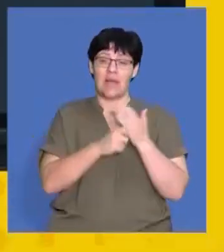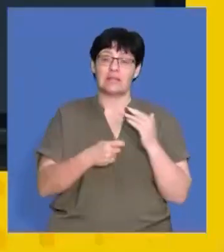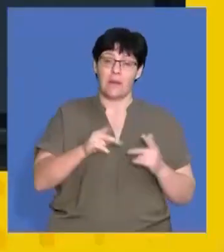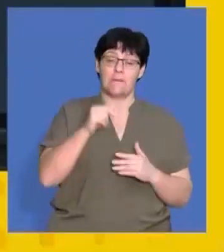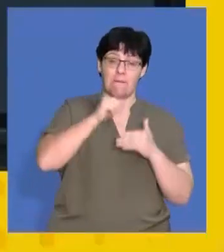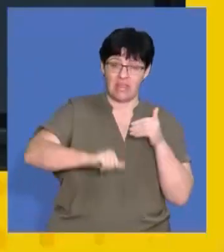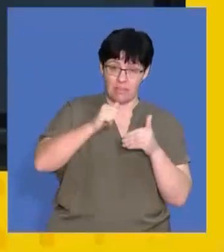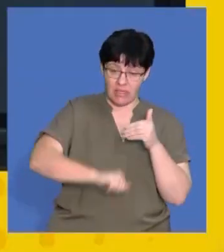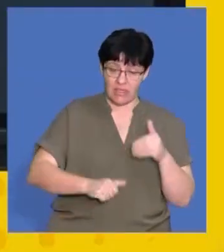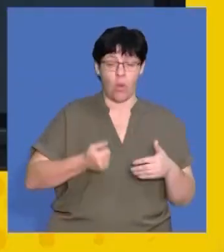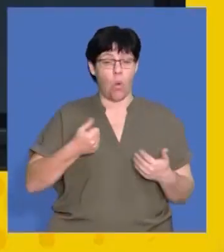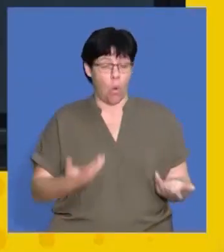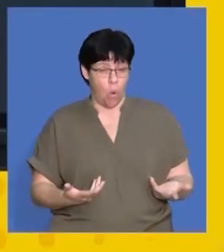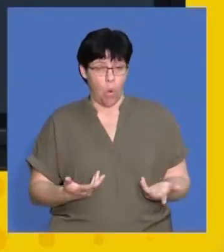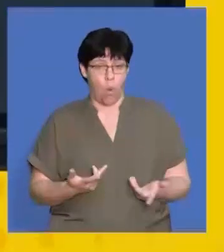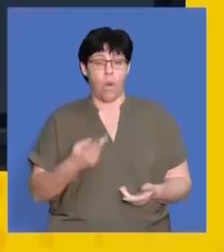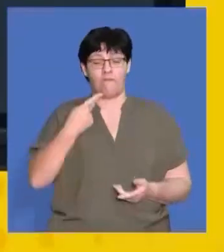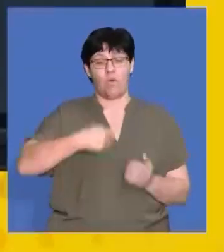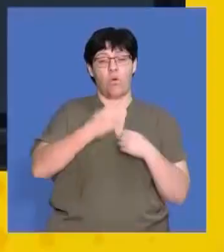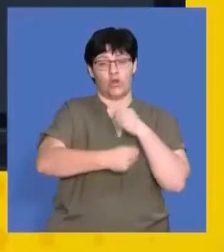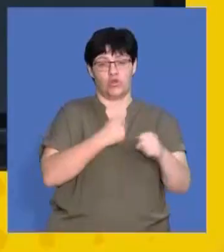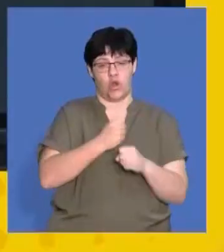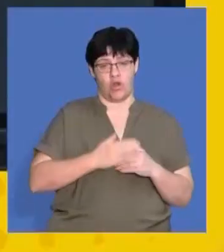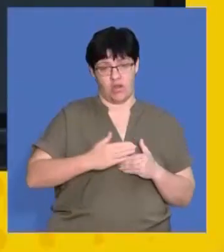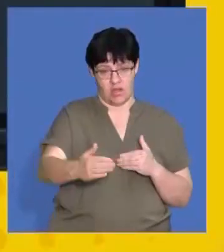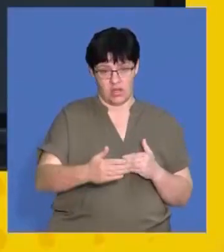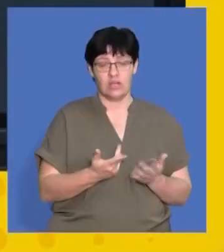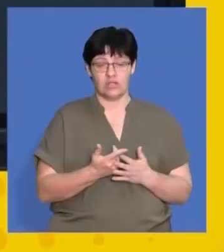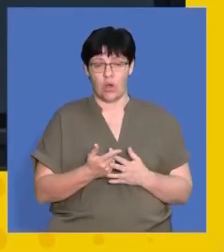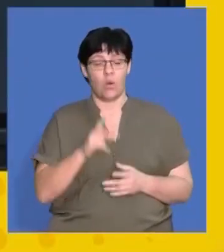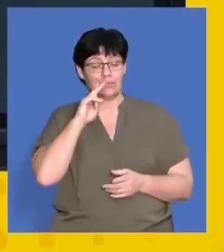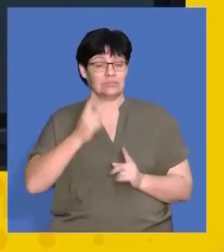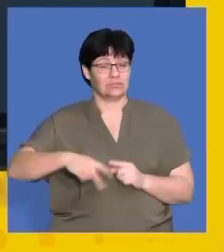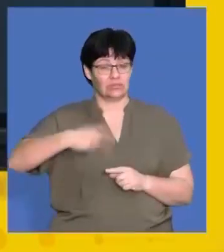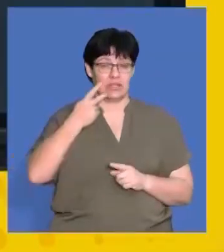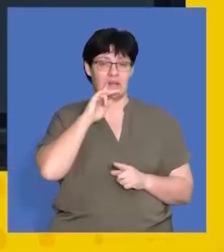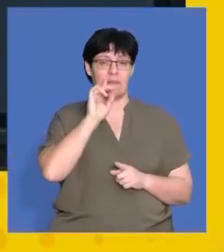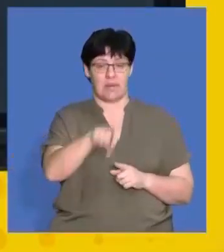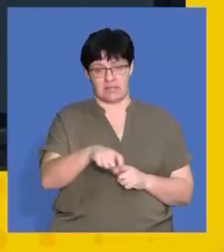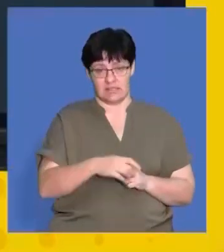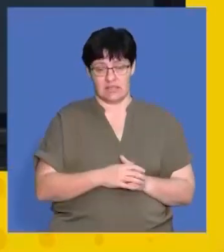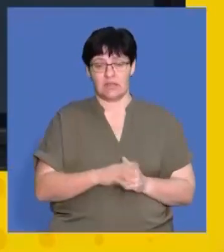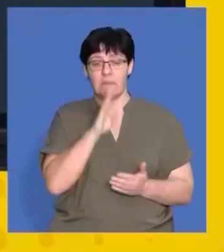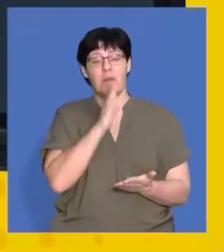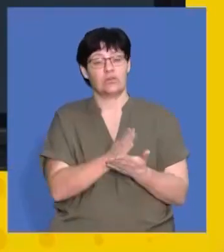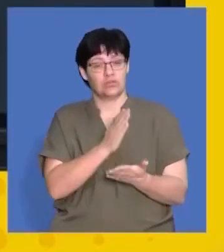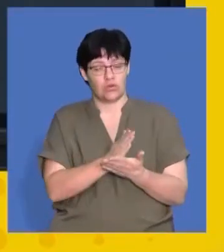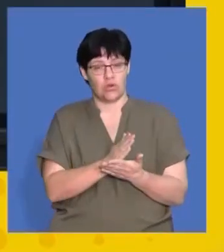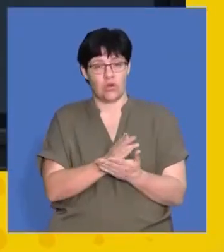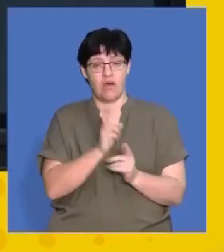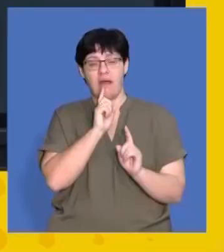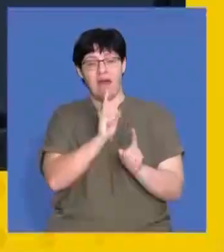per month, or have they asked me per year. So it's important to double check the question and make sure that you're actually